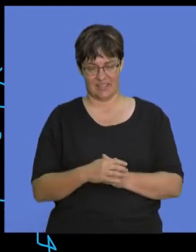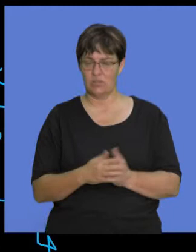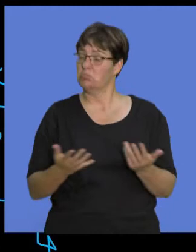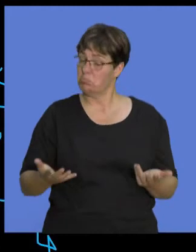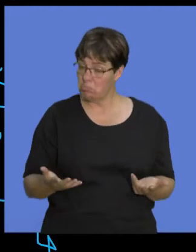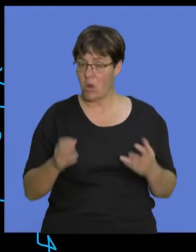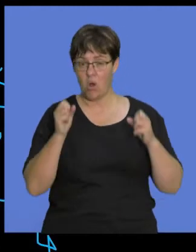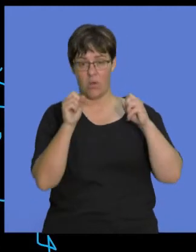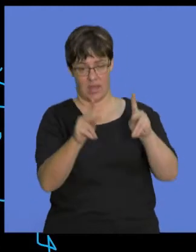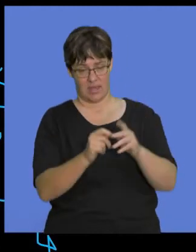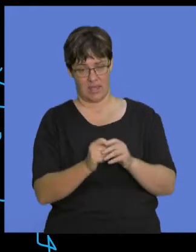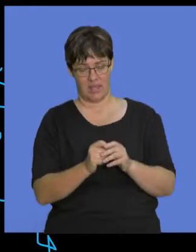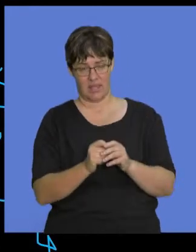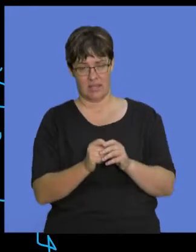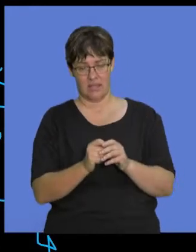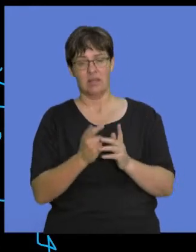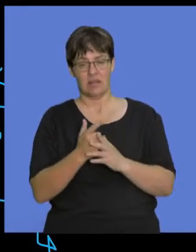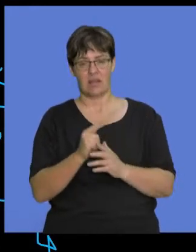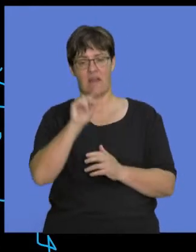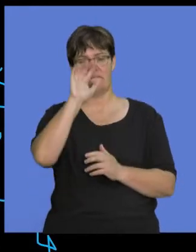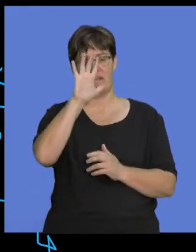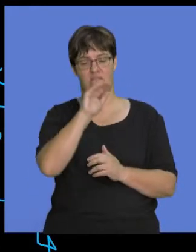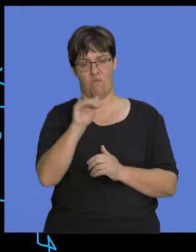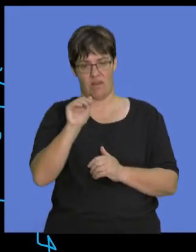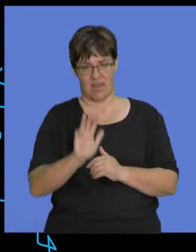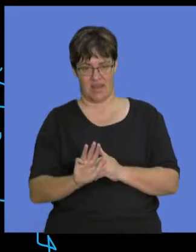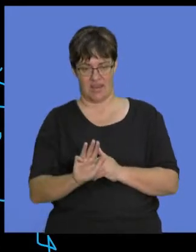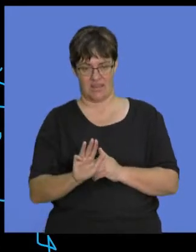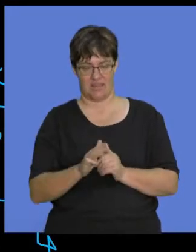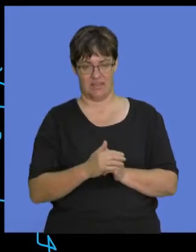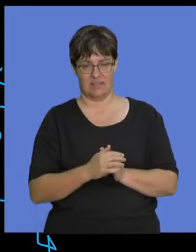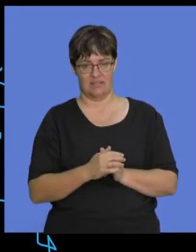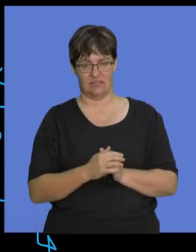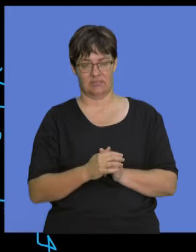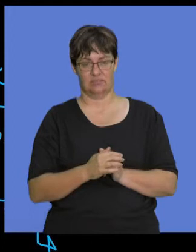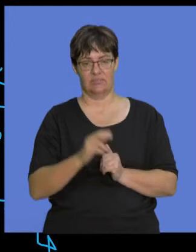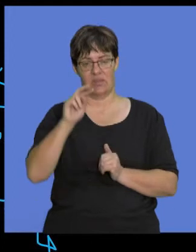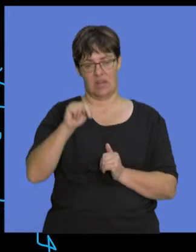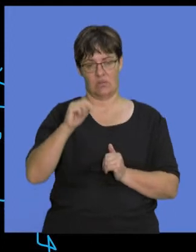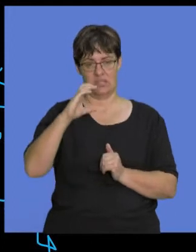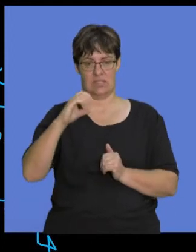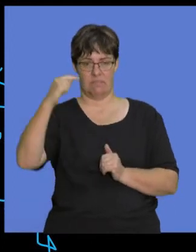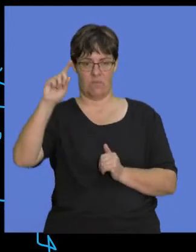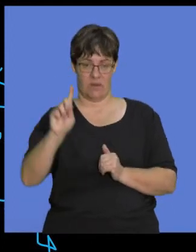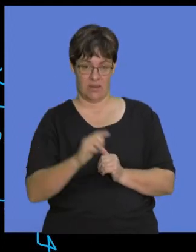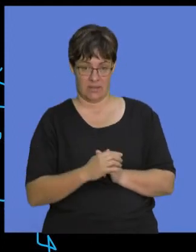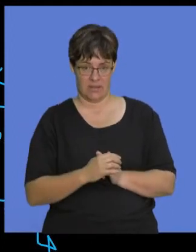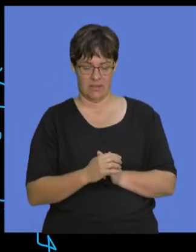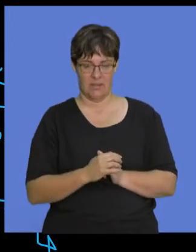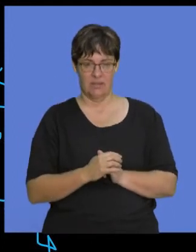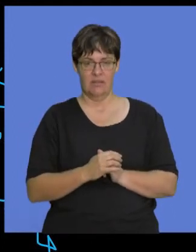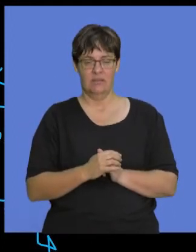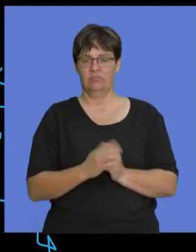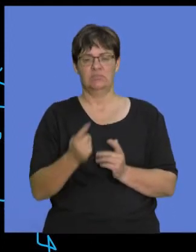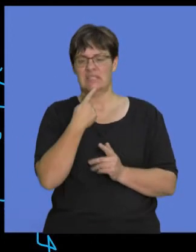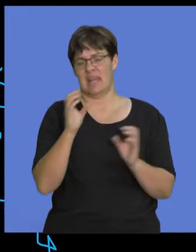say, okay, what is the magnitude? It's 5 over 9, right? 5 over 9 Newton per coulomb, that's the magnitude.